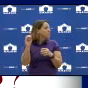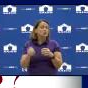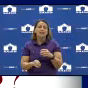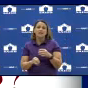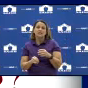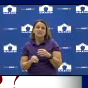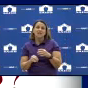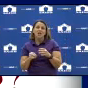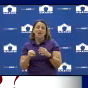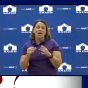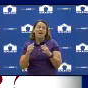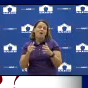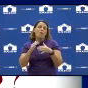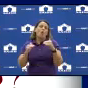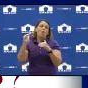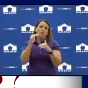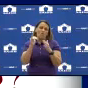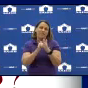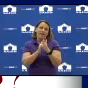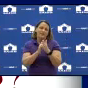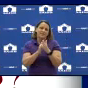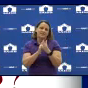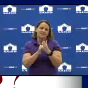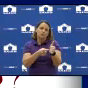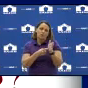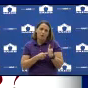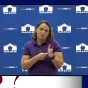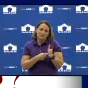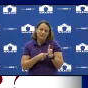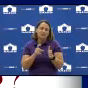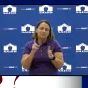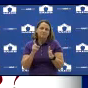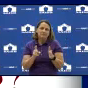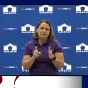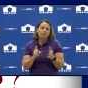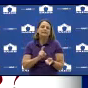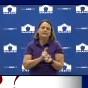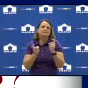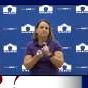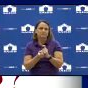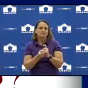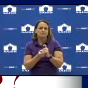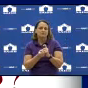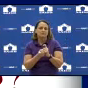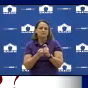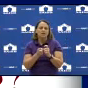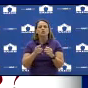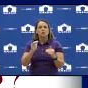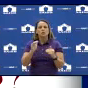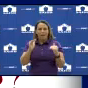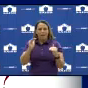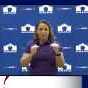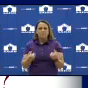by law, we are past that 10% threshold. So San Antonio ISD is required to redistrict, to rebalance the